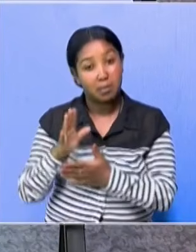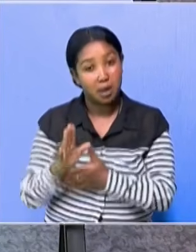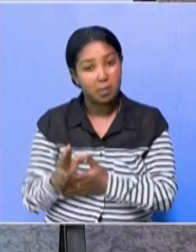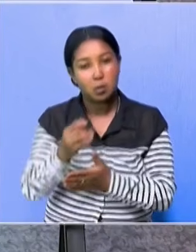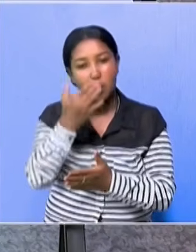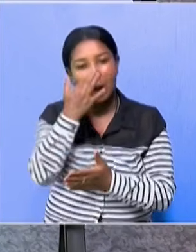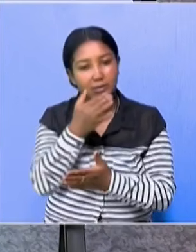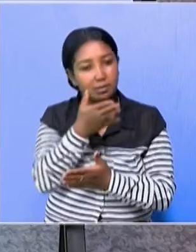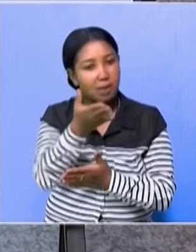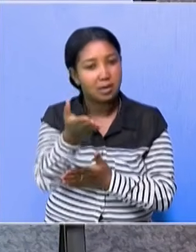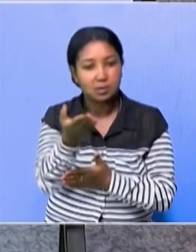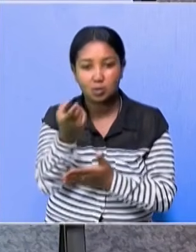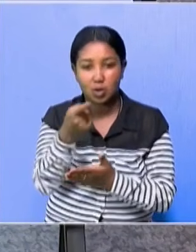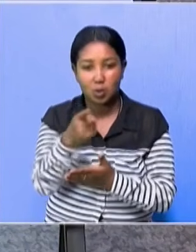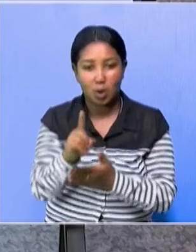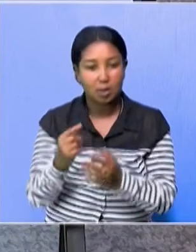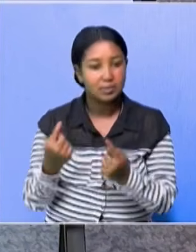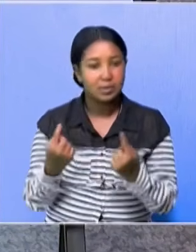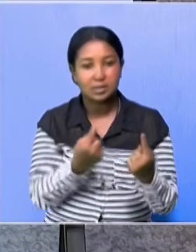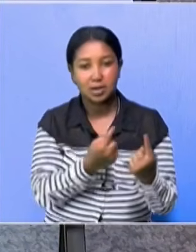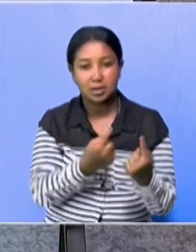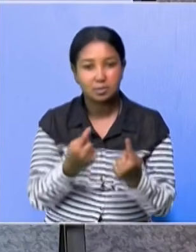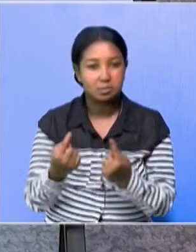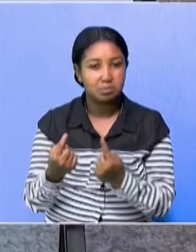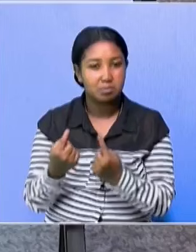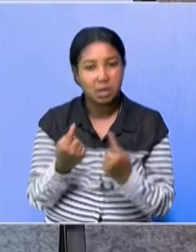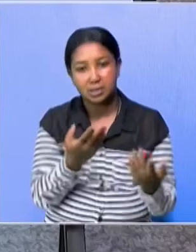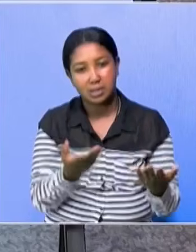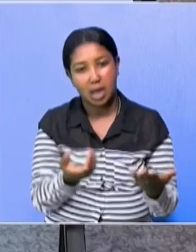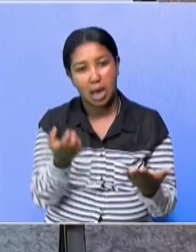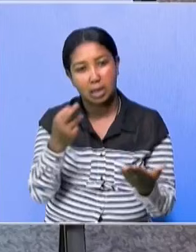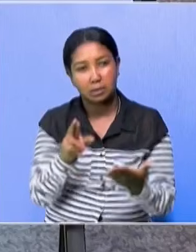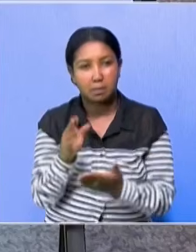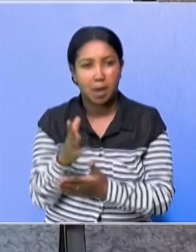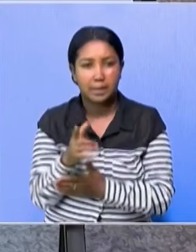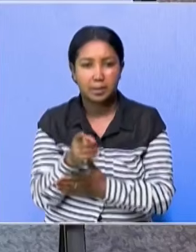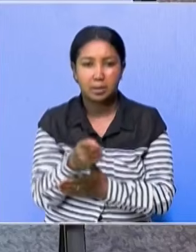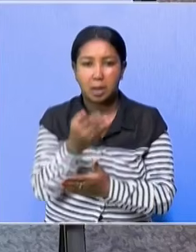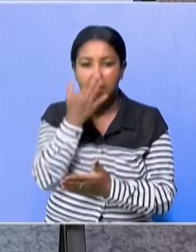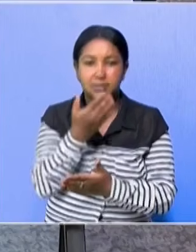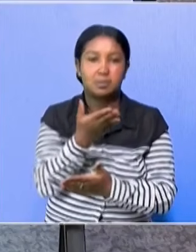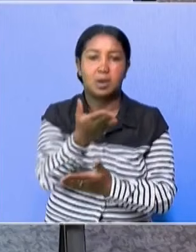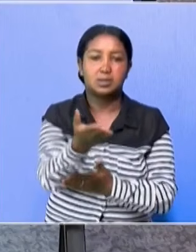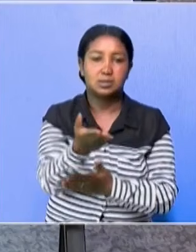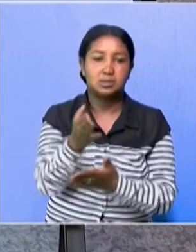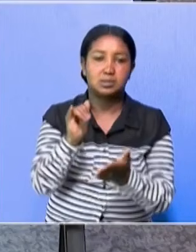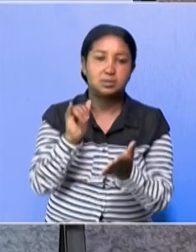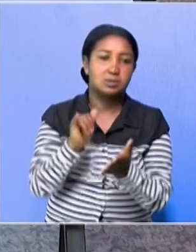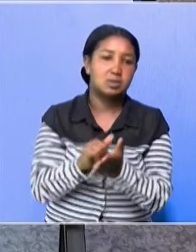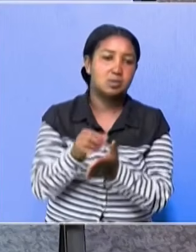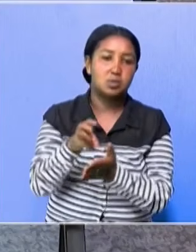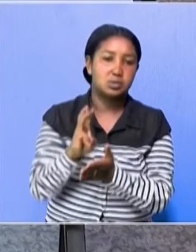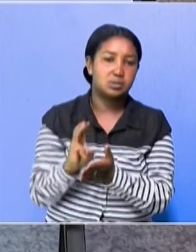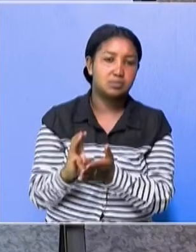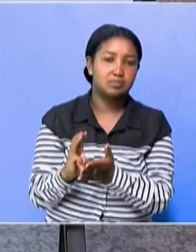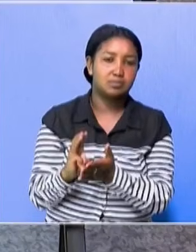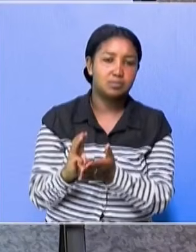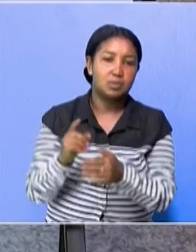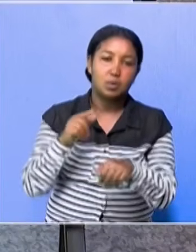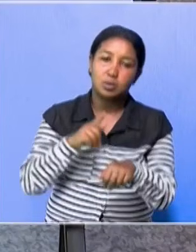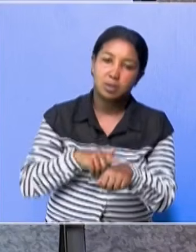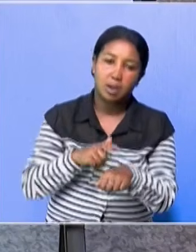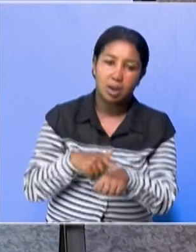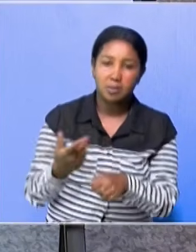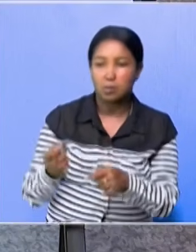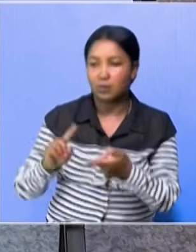your experience when you are celebrating your birthday. It may be the experience that you were spending your time